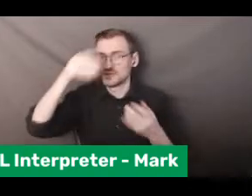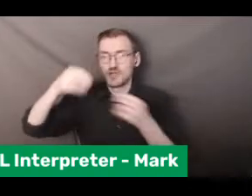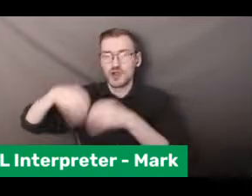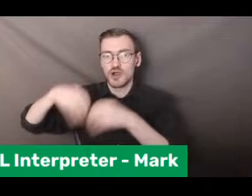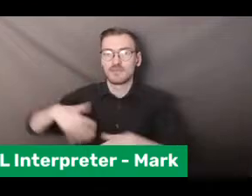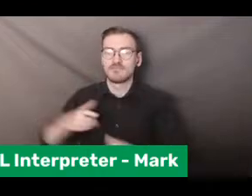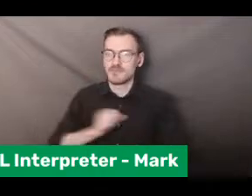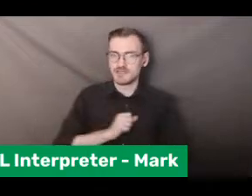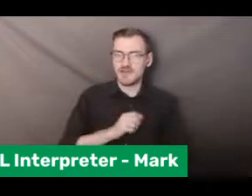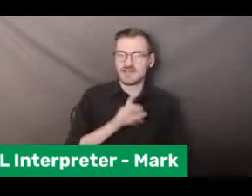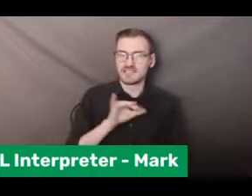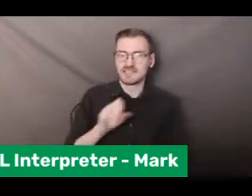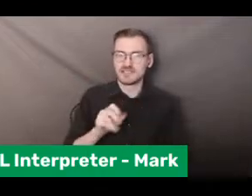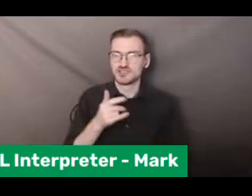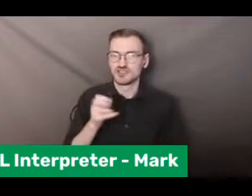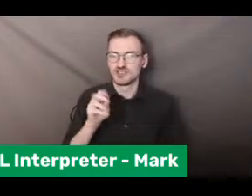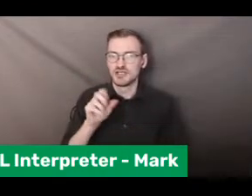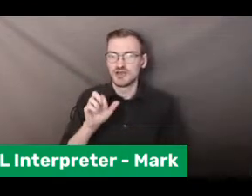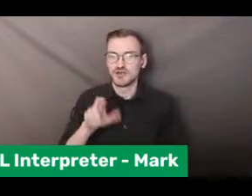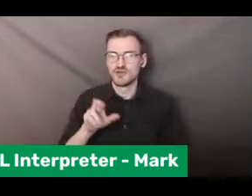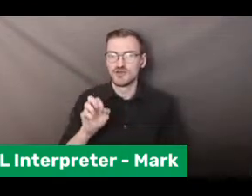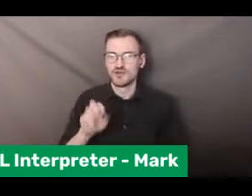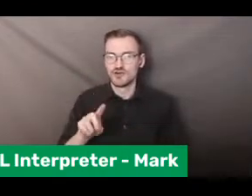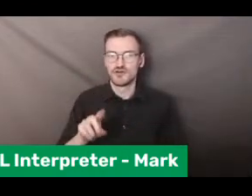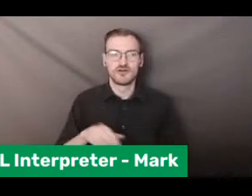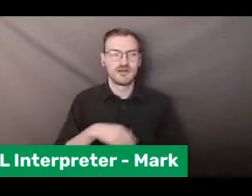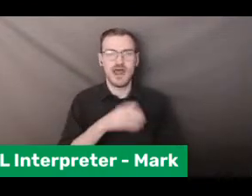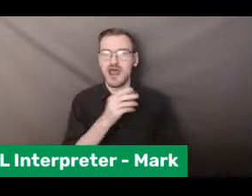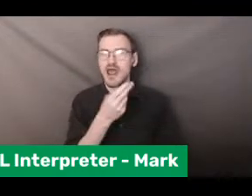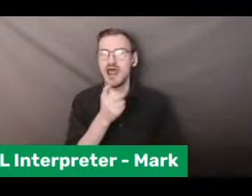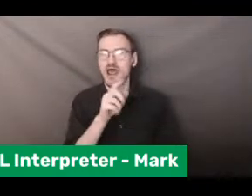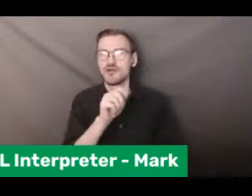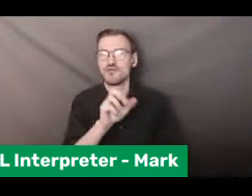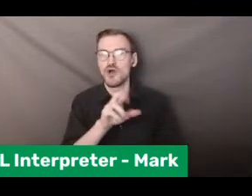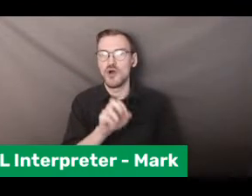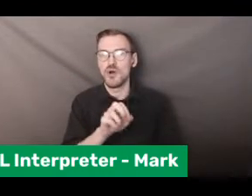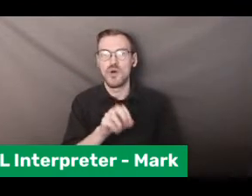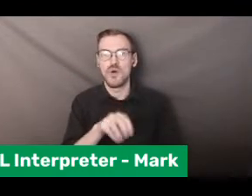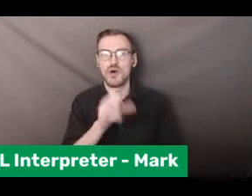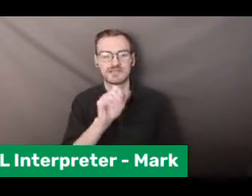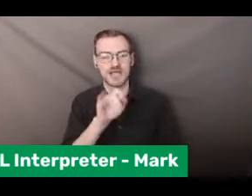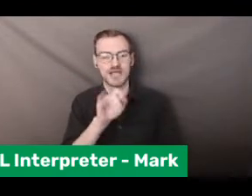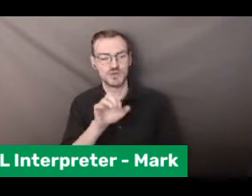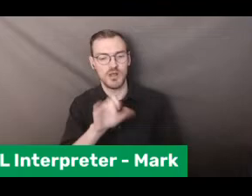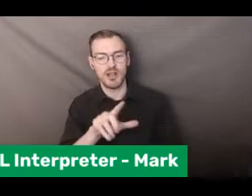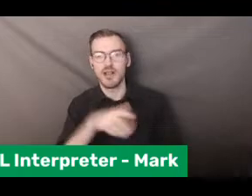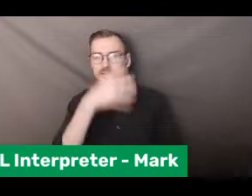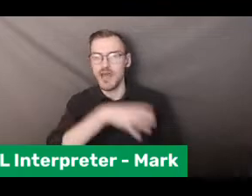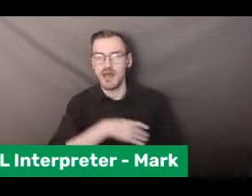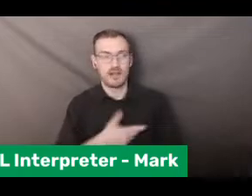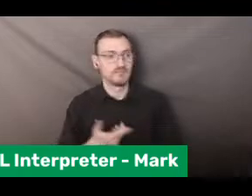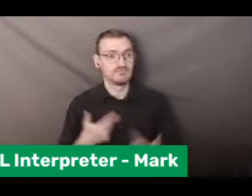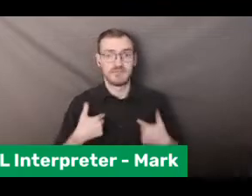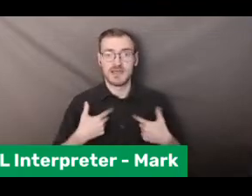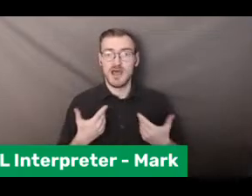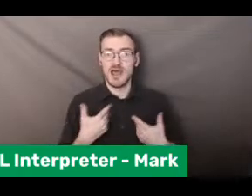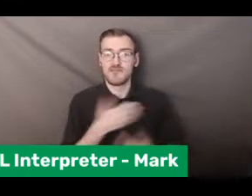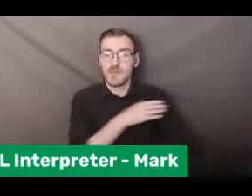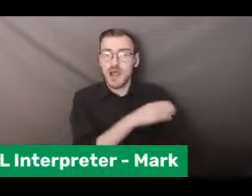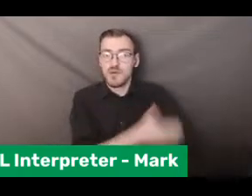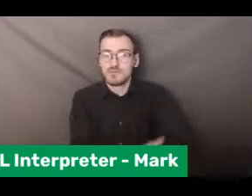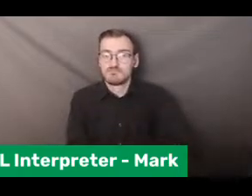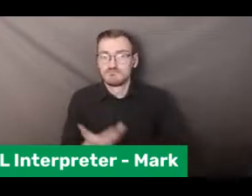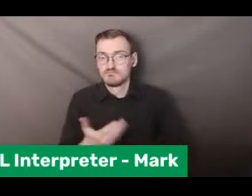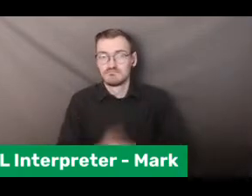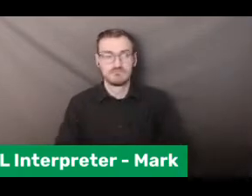male, have unearned power. I get invited to speak. I may be in my sort of position of power